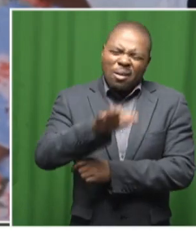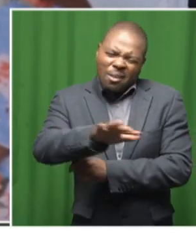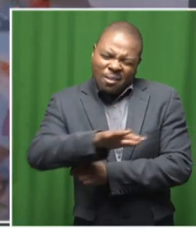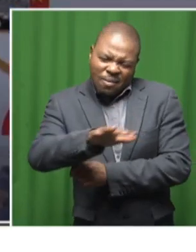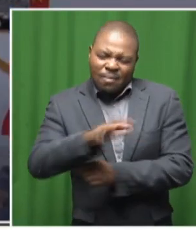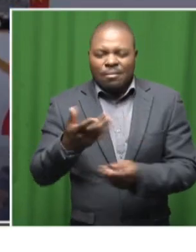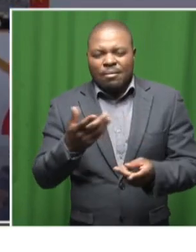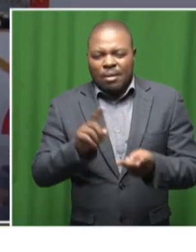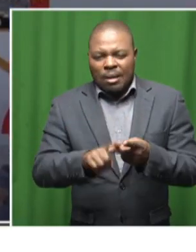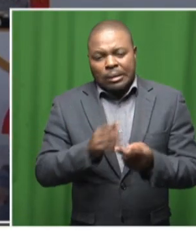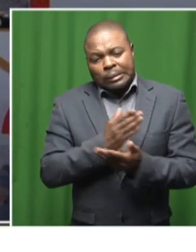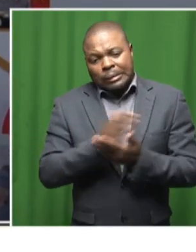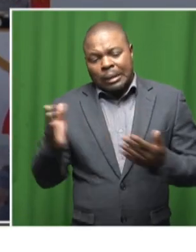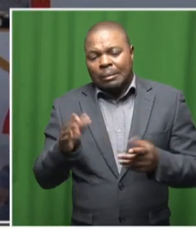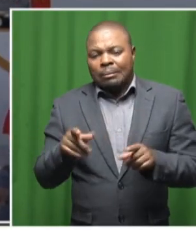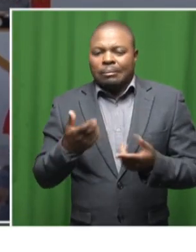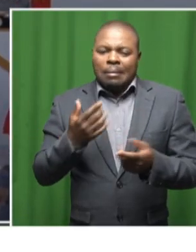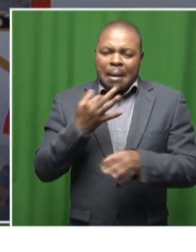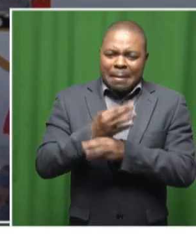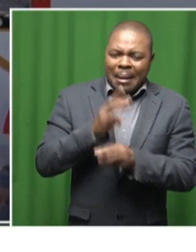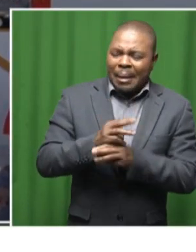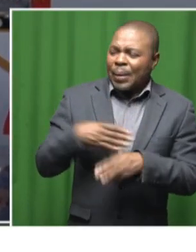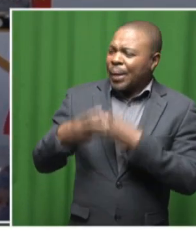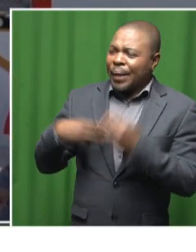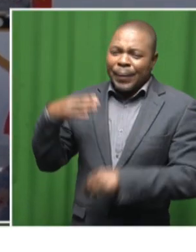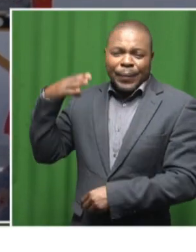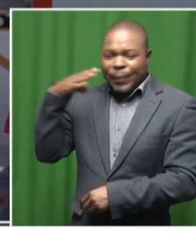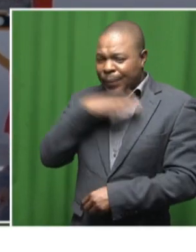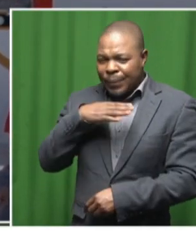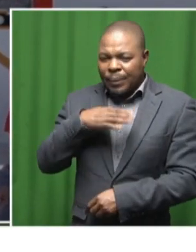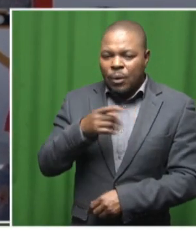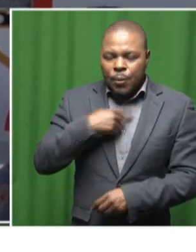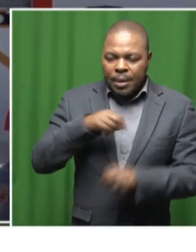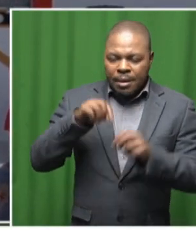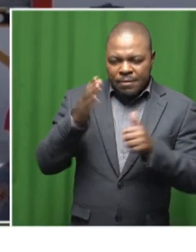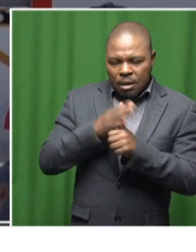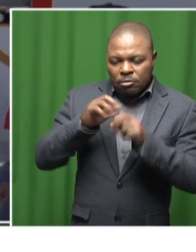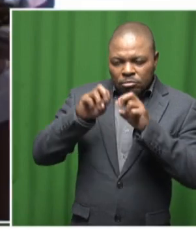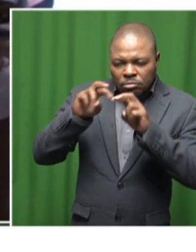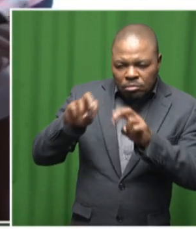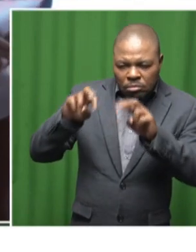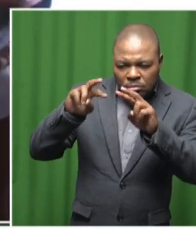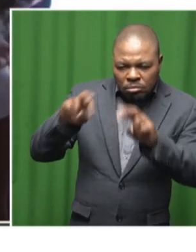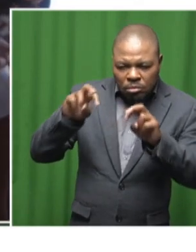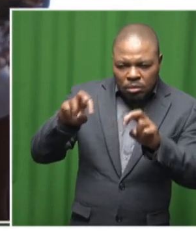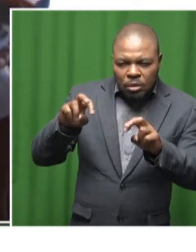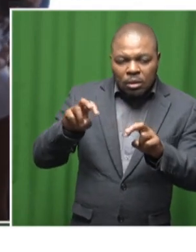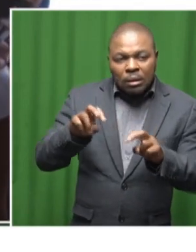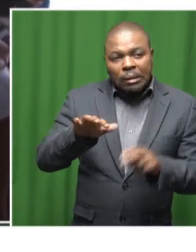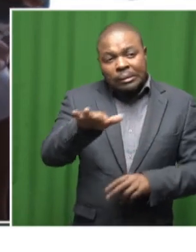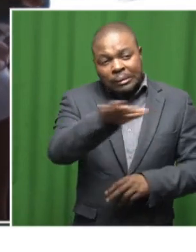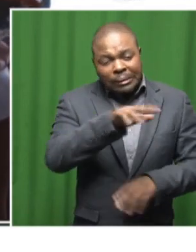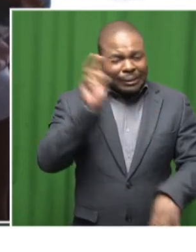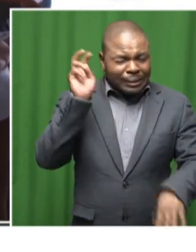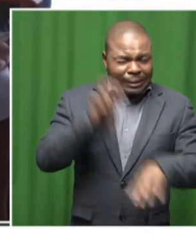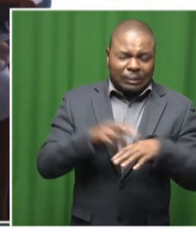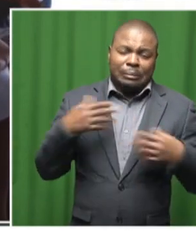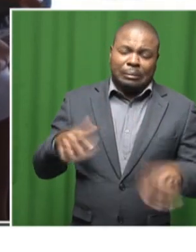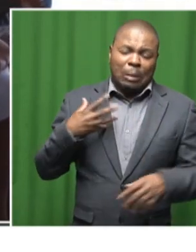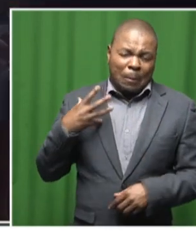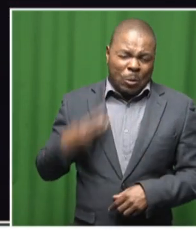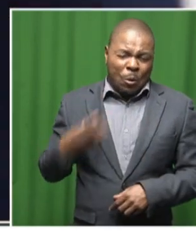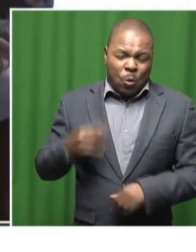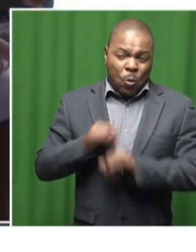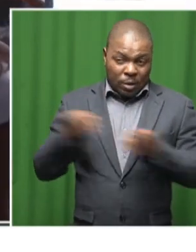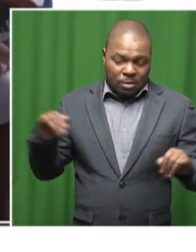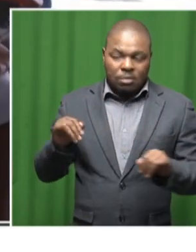of them absolutely, the parents are not working. So we do our studies, and we want to make sure that we go where there's greatest of need. And sometimes